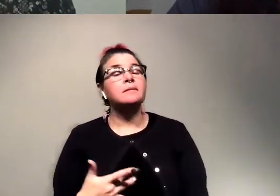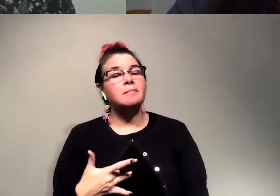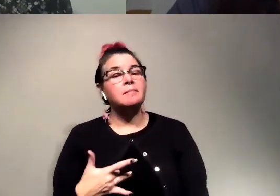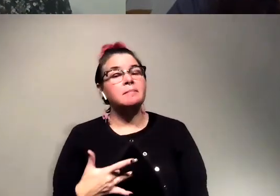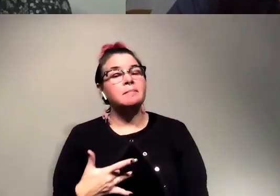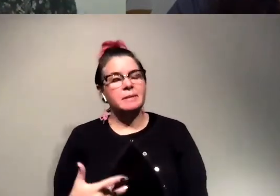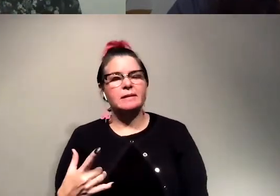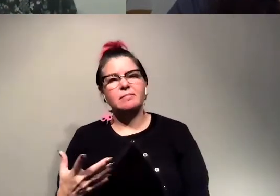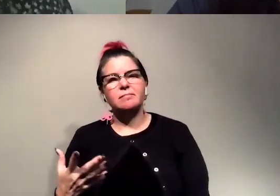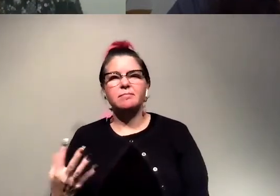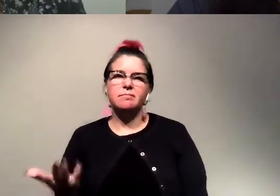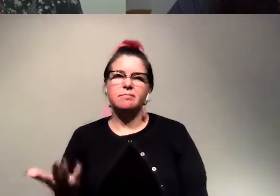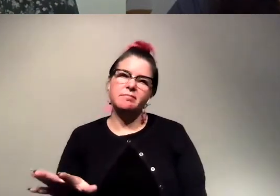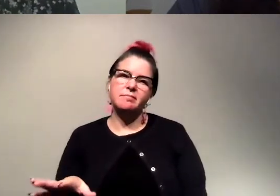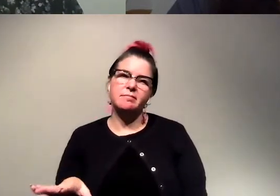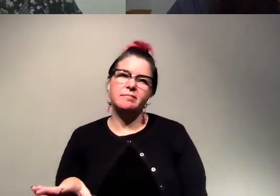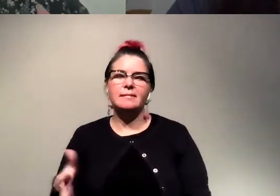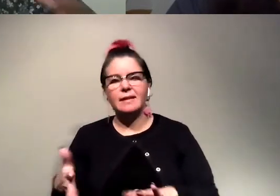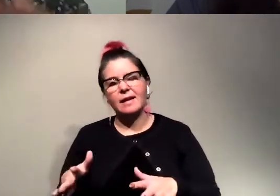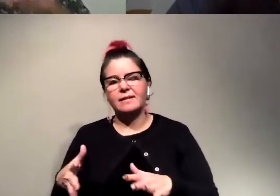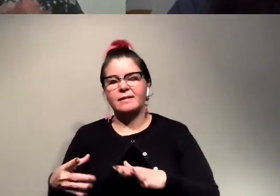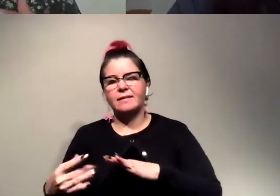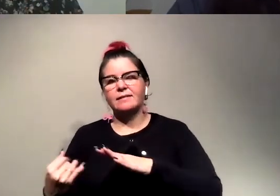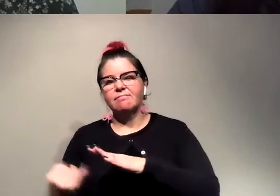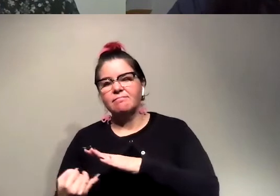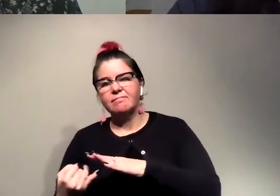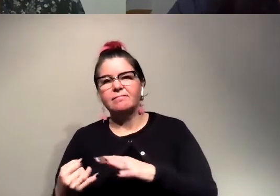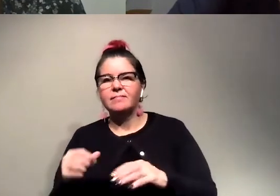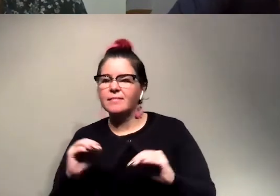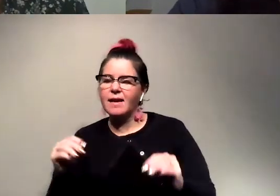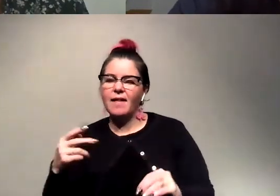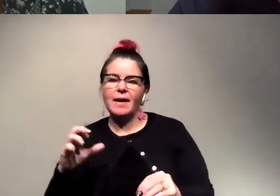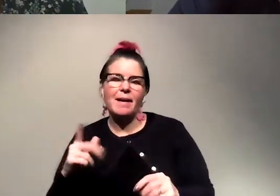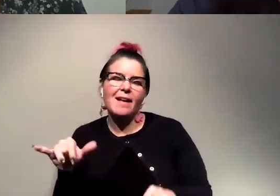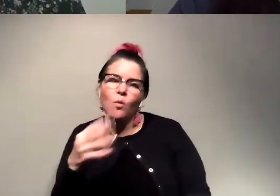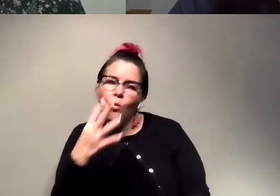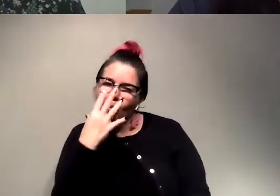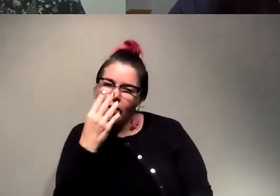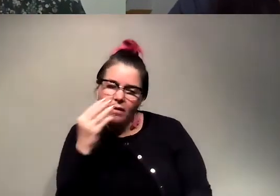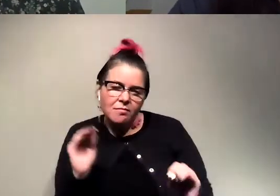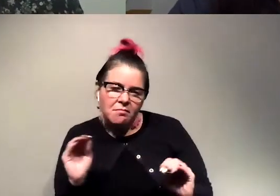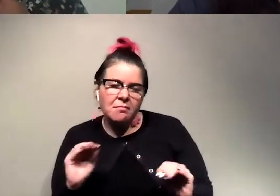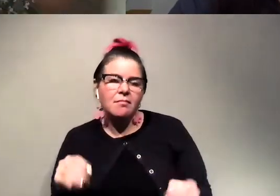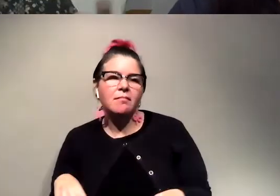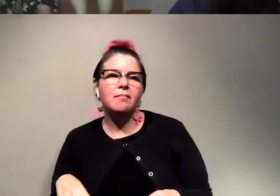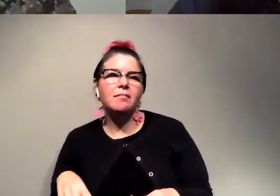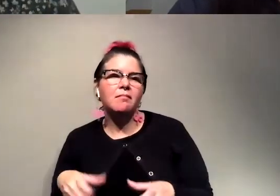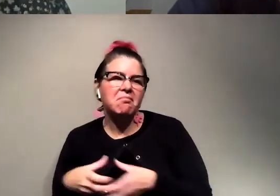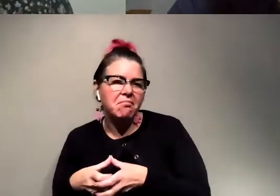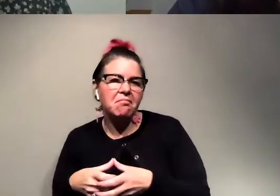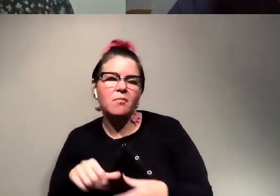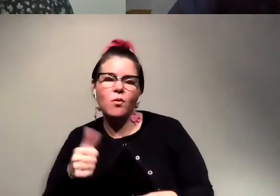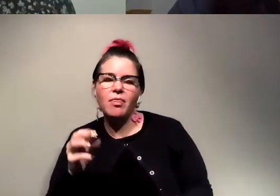they are like somewhat solitary. They don't have like packs like wolves do or like other like some